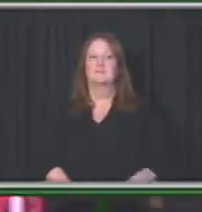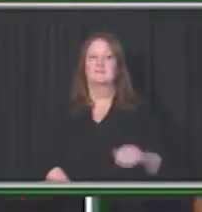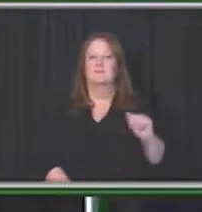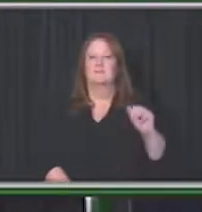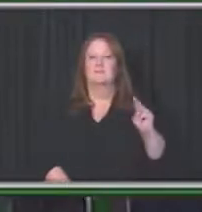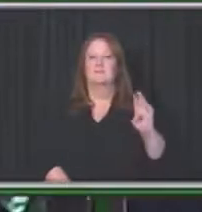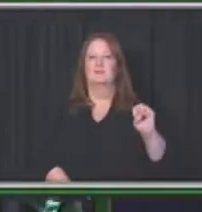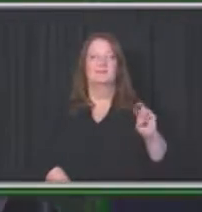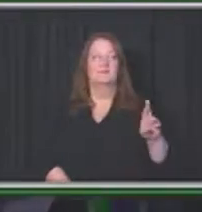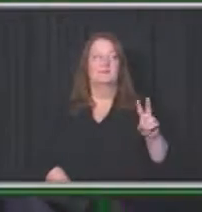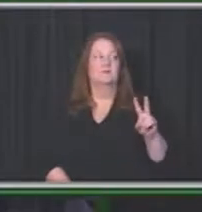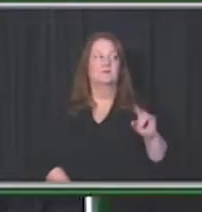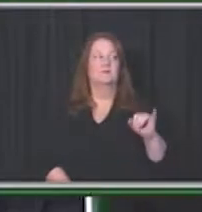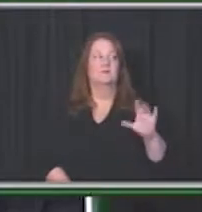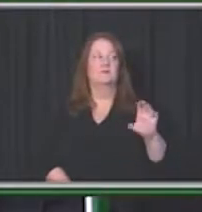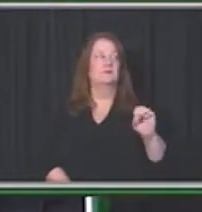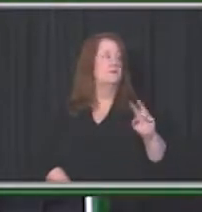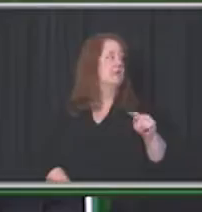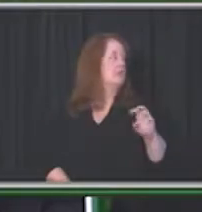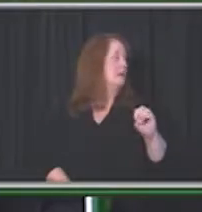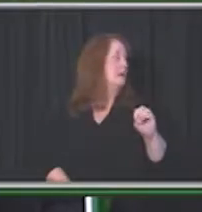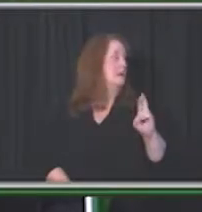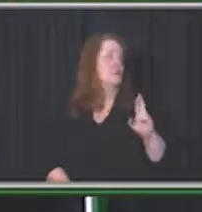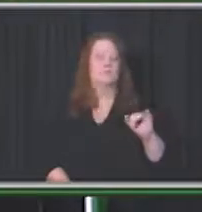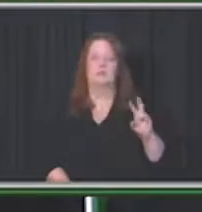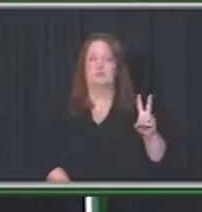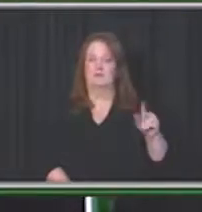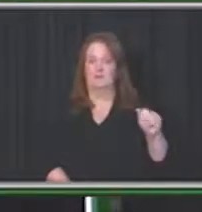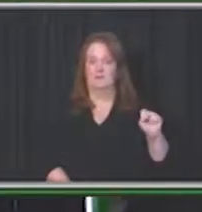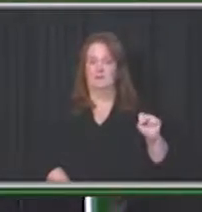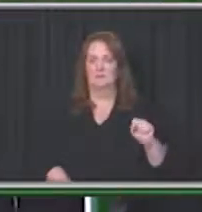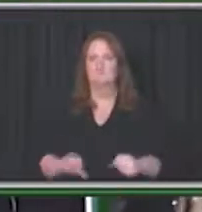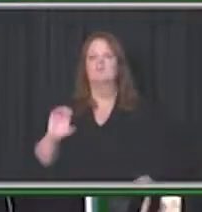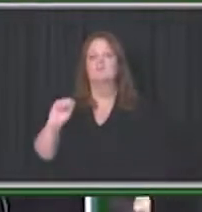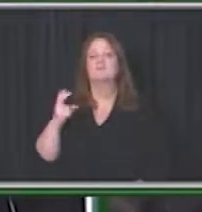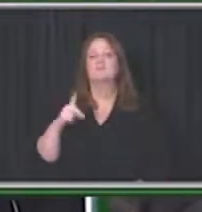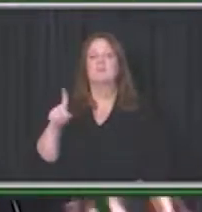Amber Vicente Rivas. Cherise Rios.